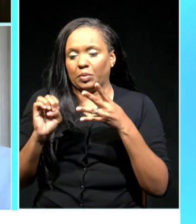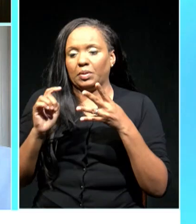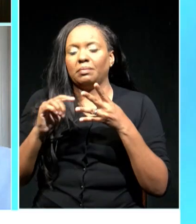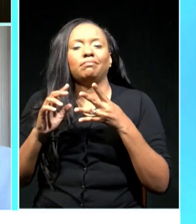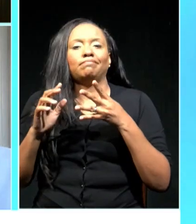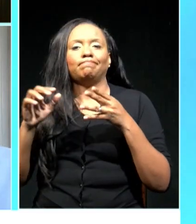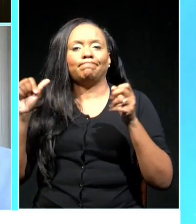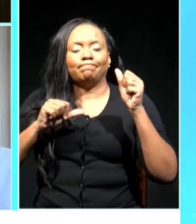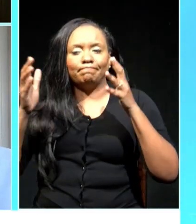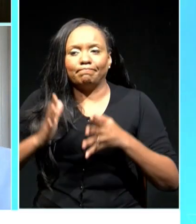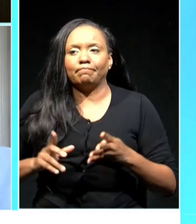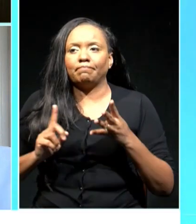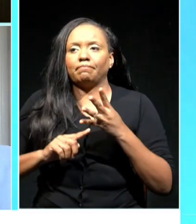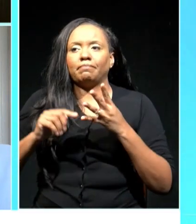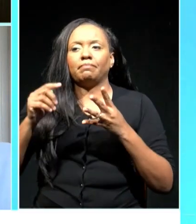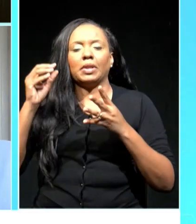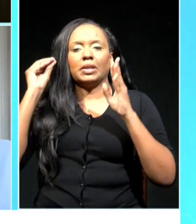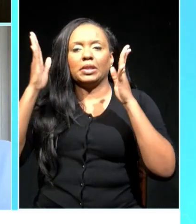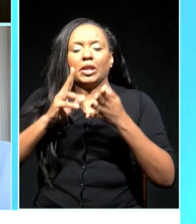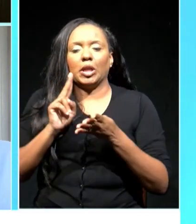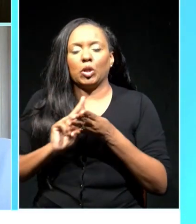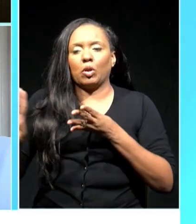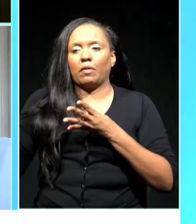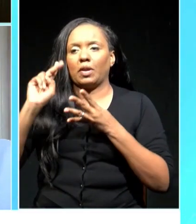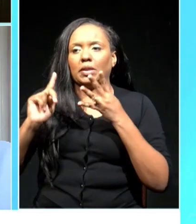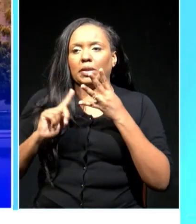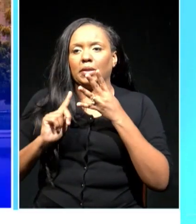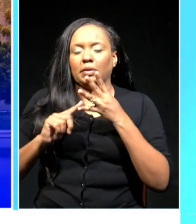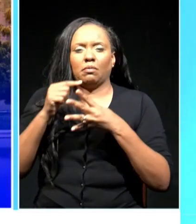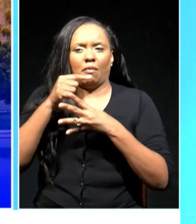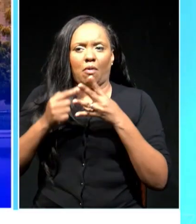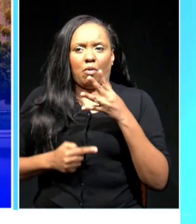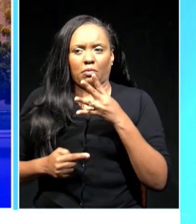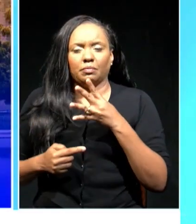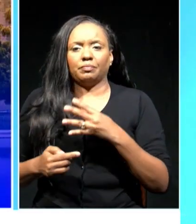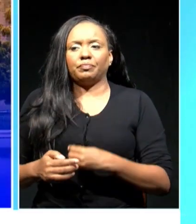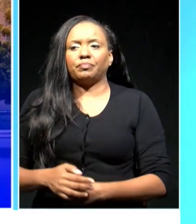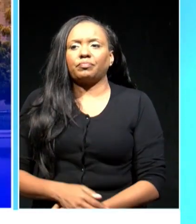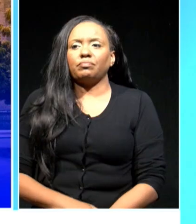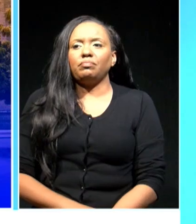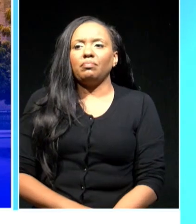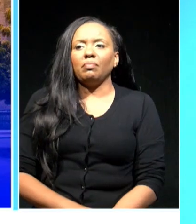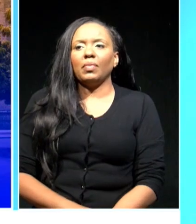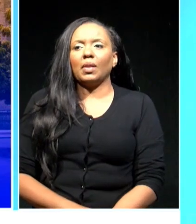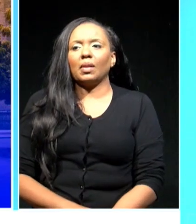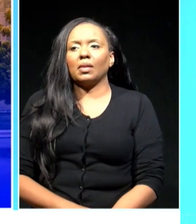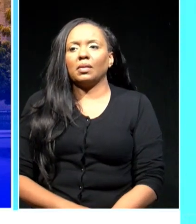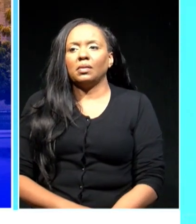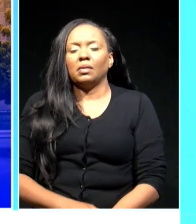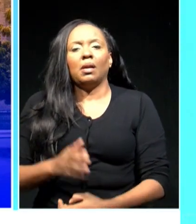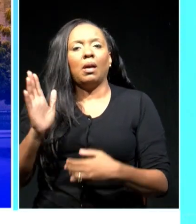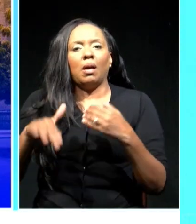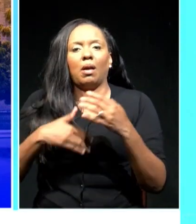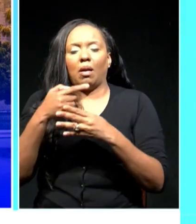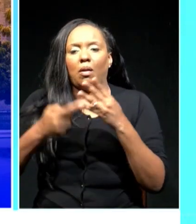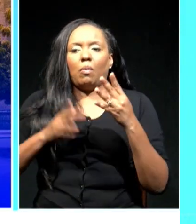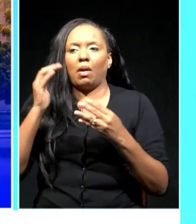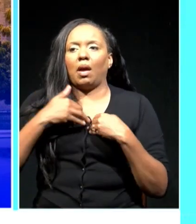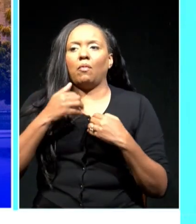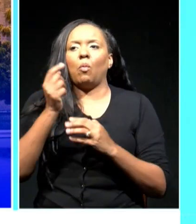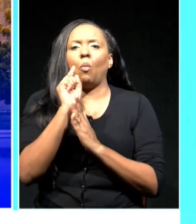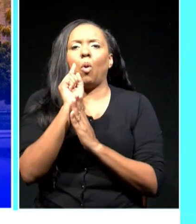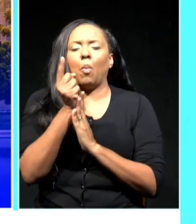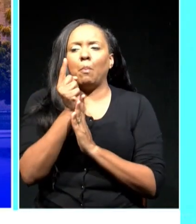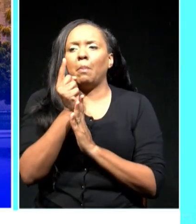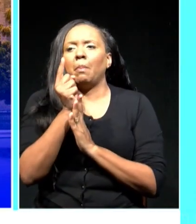Senior Lecturer in Political Science at the University of the West Indies. I'm going to give everybody 1 minute to do a quick round robin. Let's look back at